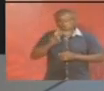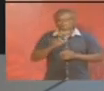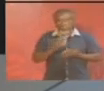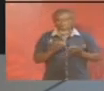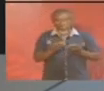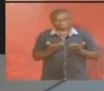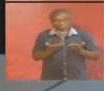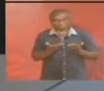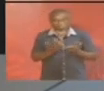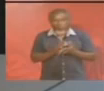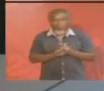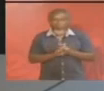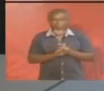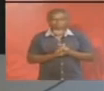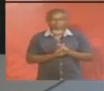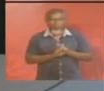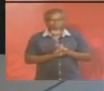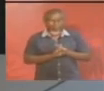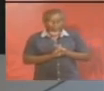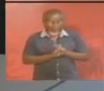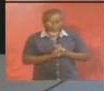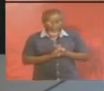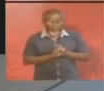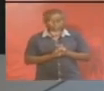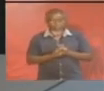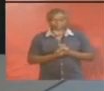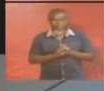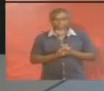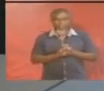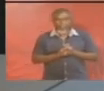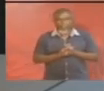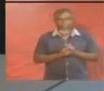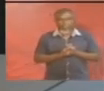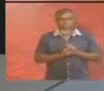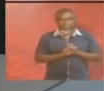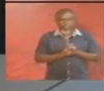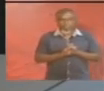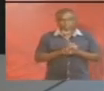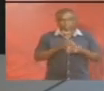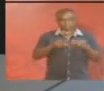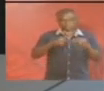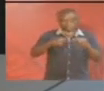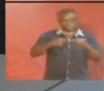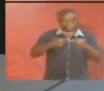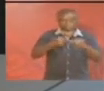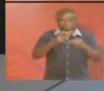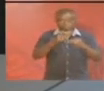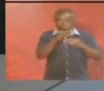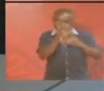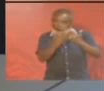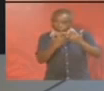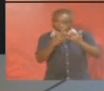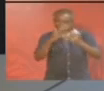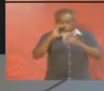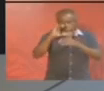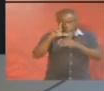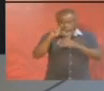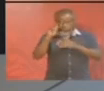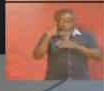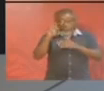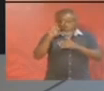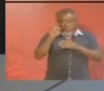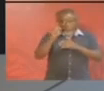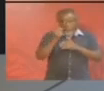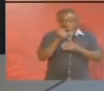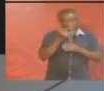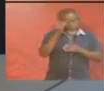with the incident of the blood clotting. I know that you said that there's no evidence as yet that it was